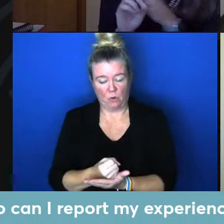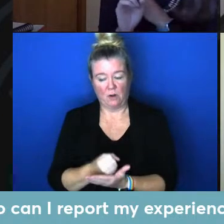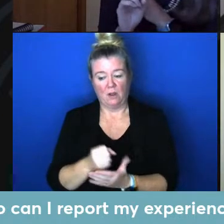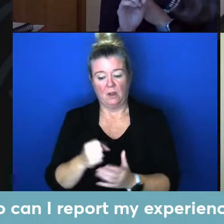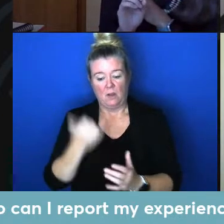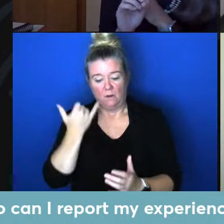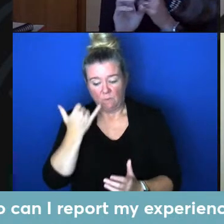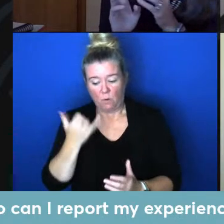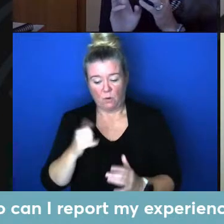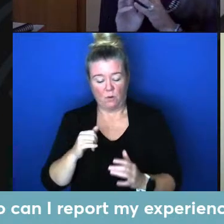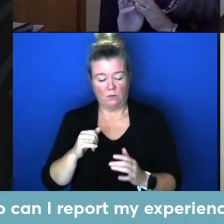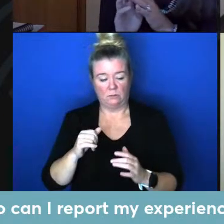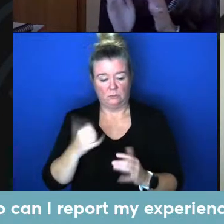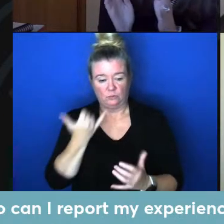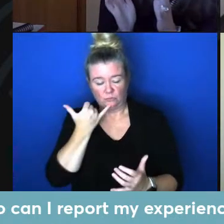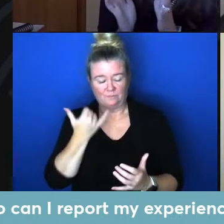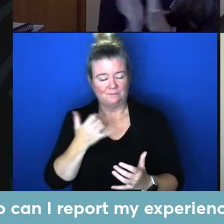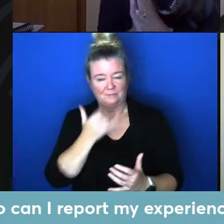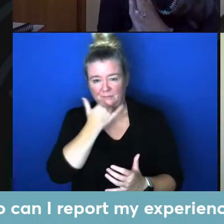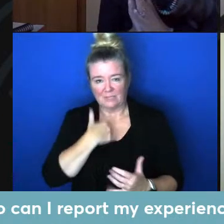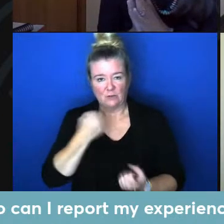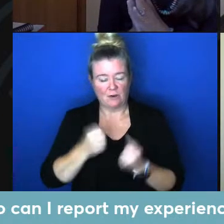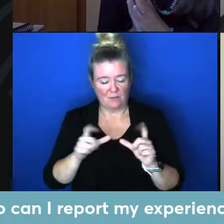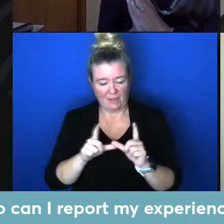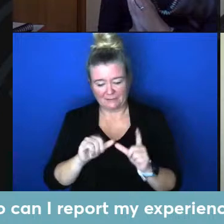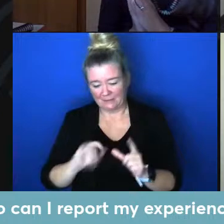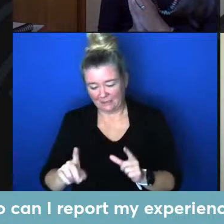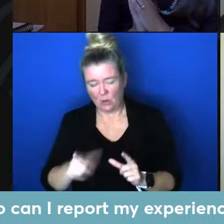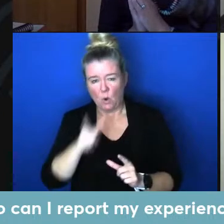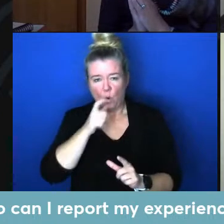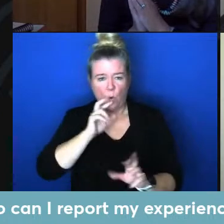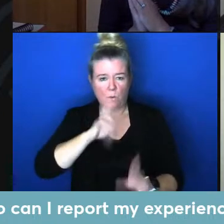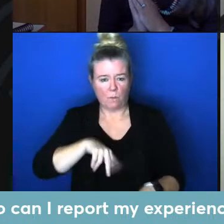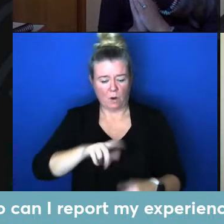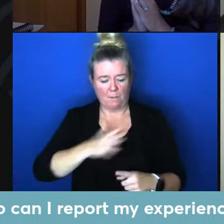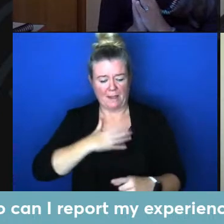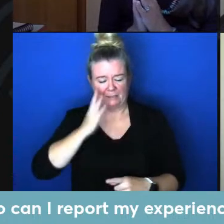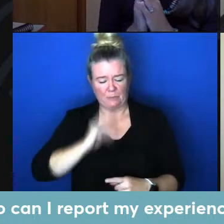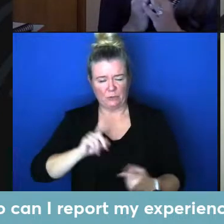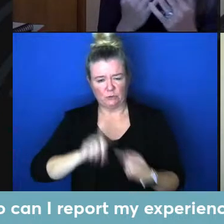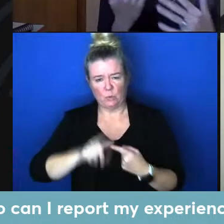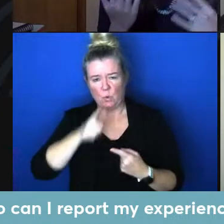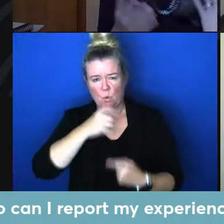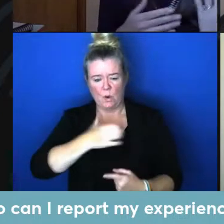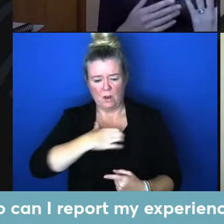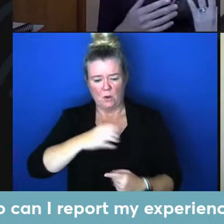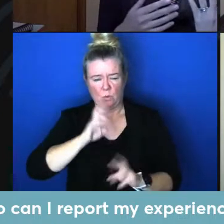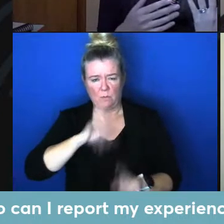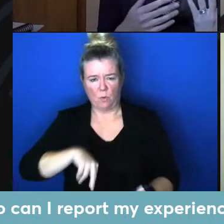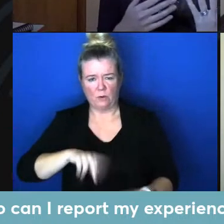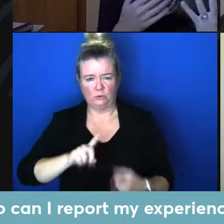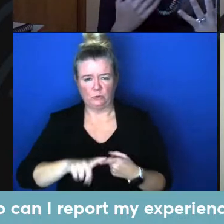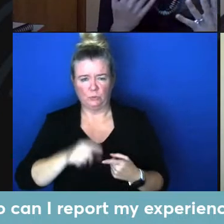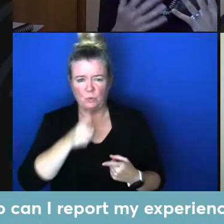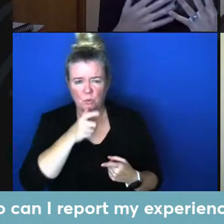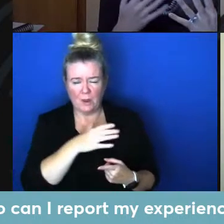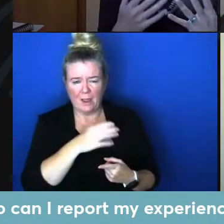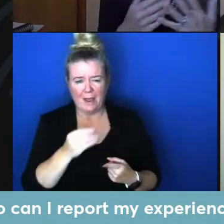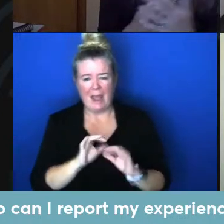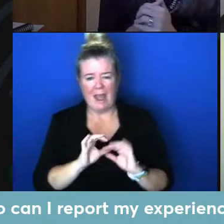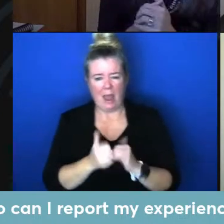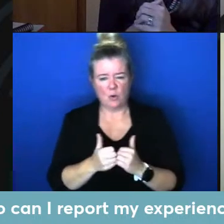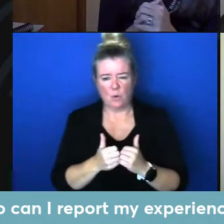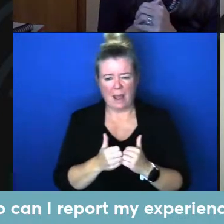So this is kind of a two-part question. Who can I report my experiences to? And also, how do